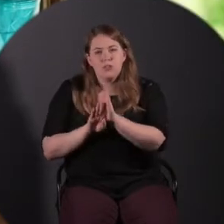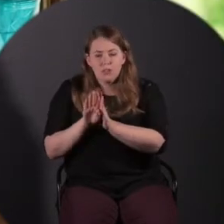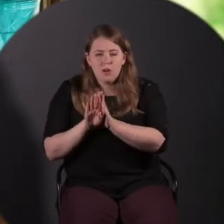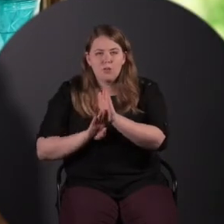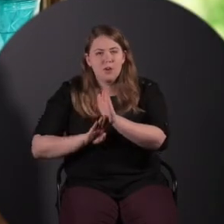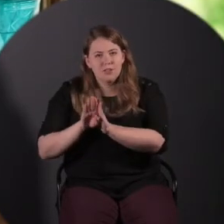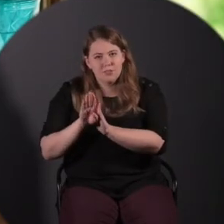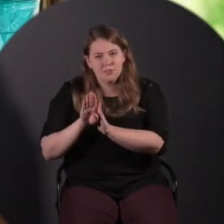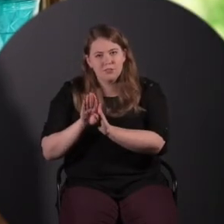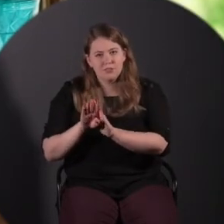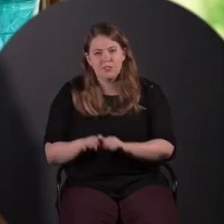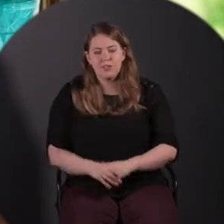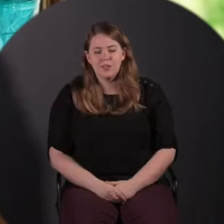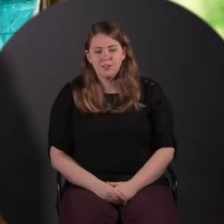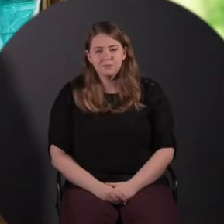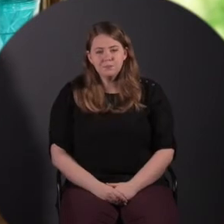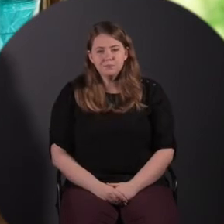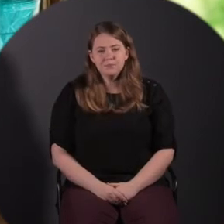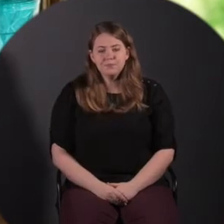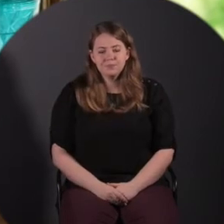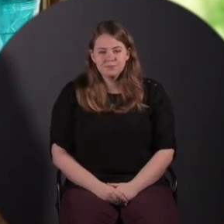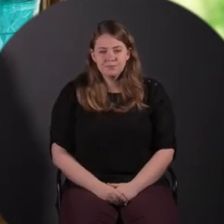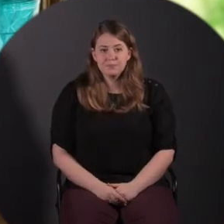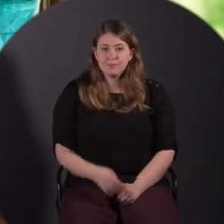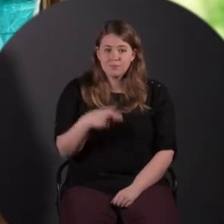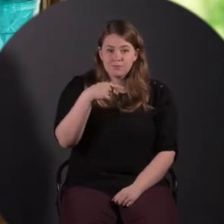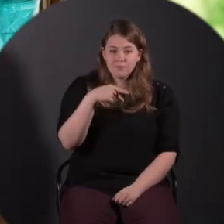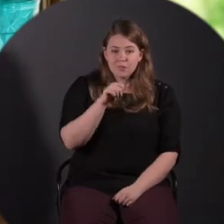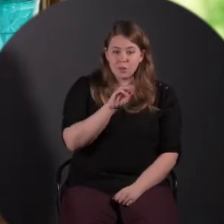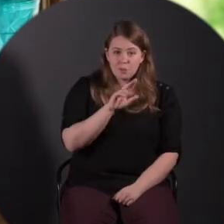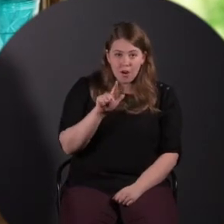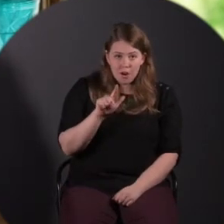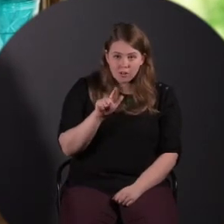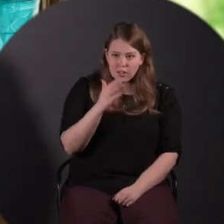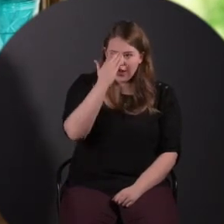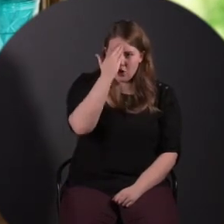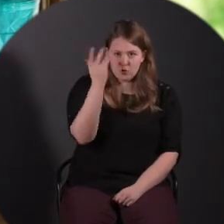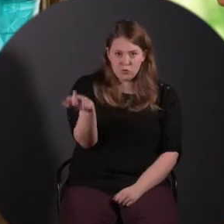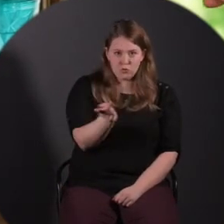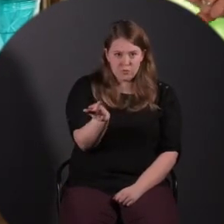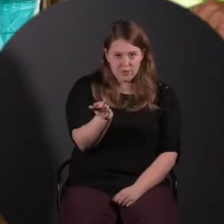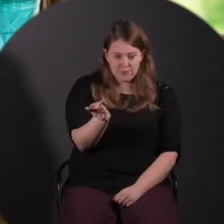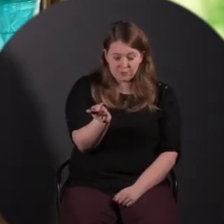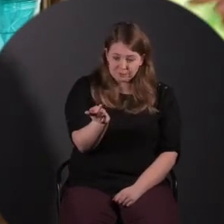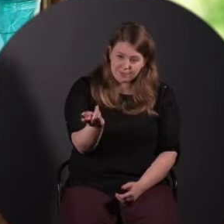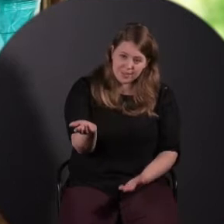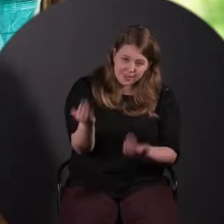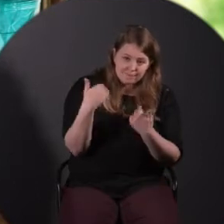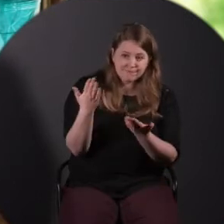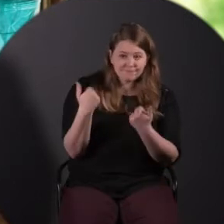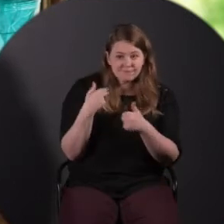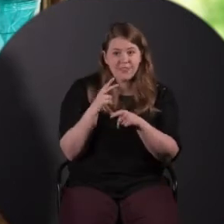and grow. And obviously, Paul gets to know their heart and their gifts, and he takes them with them from